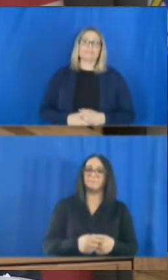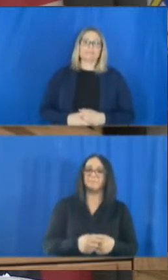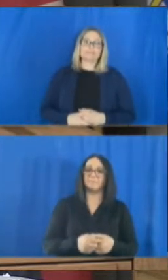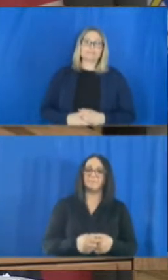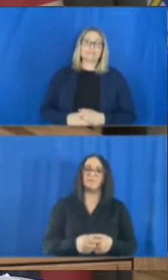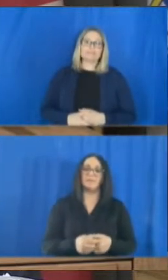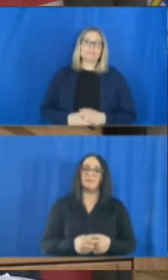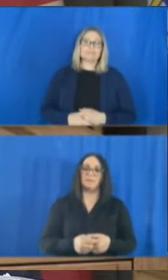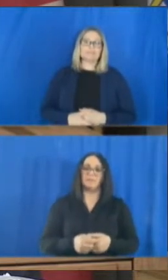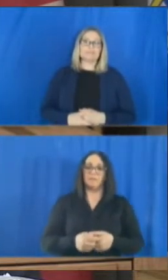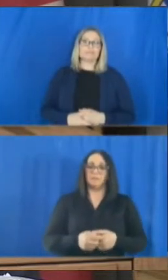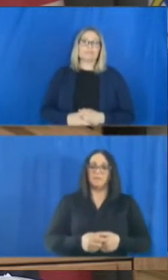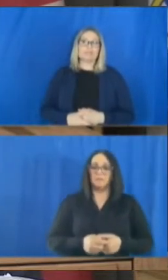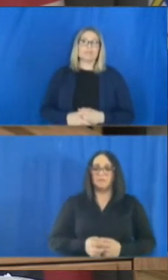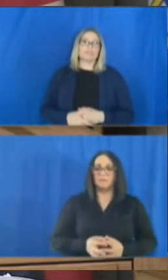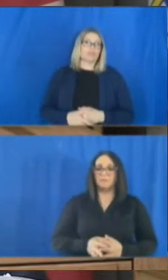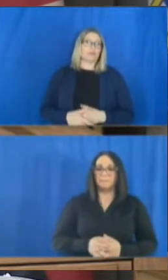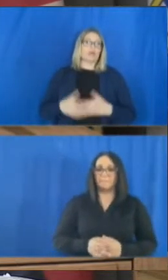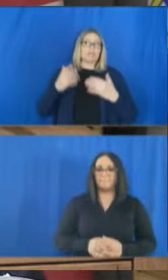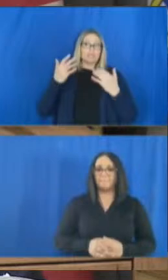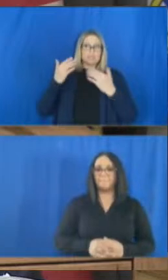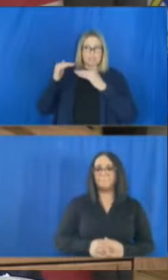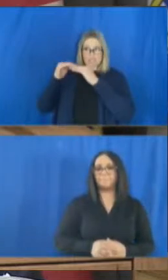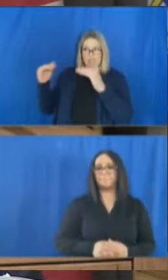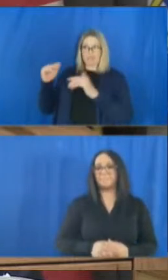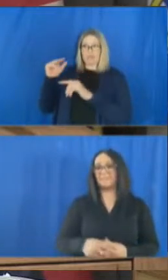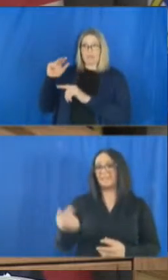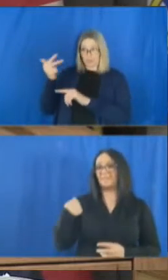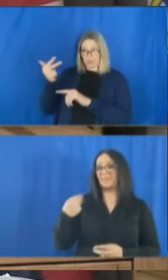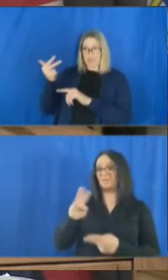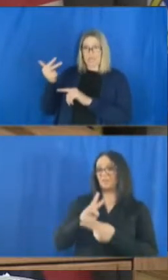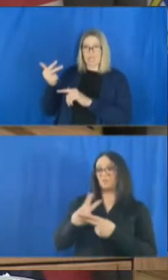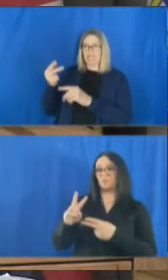moving forward. And I know that the public health are working with the